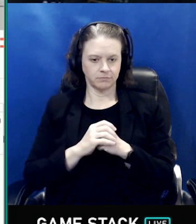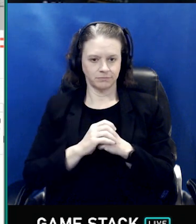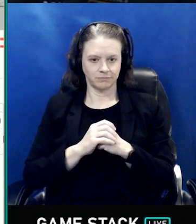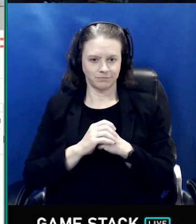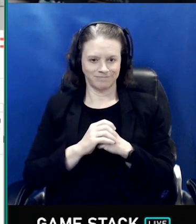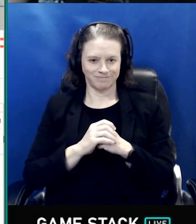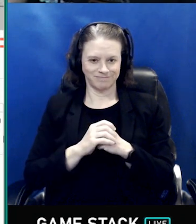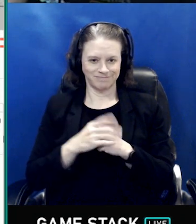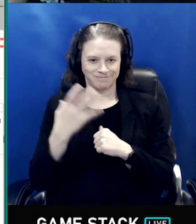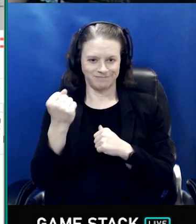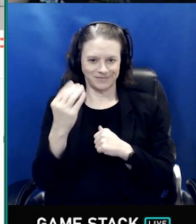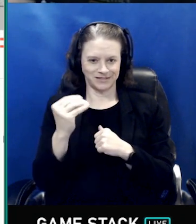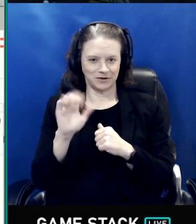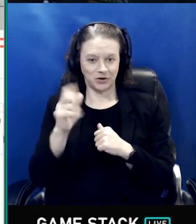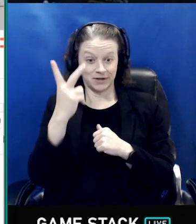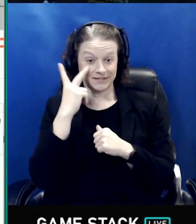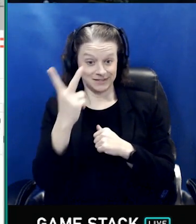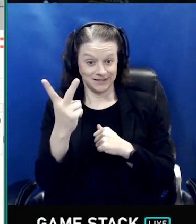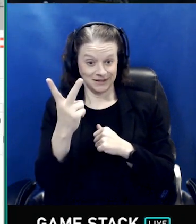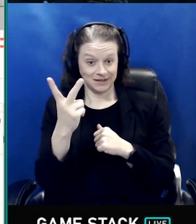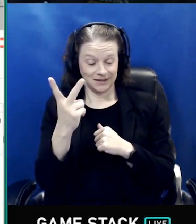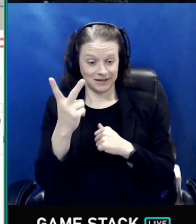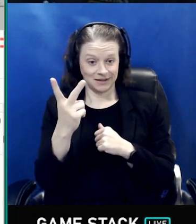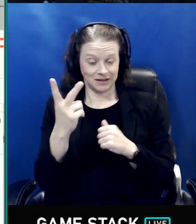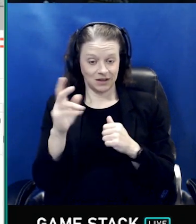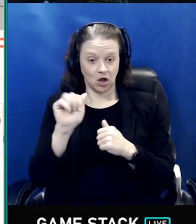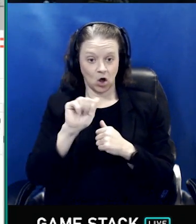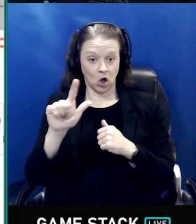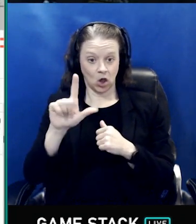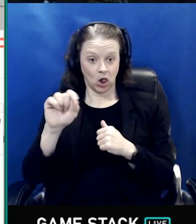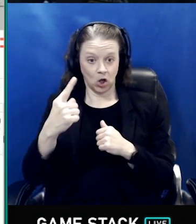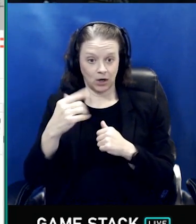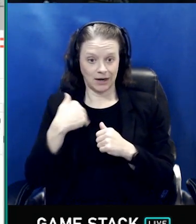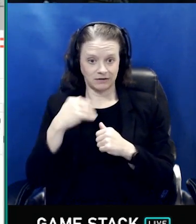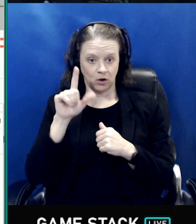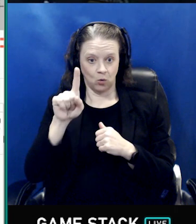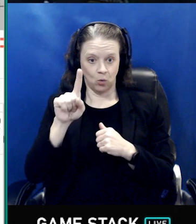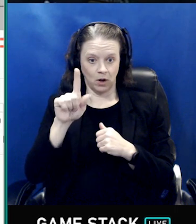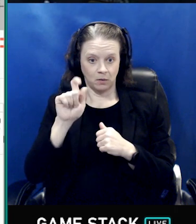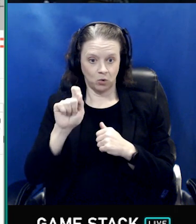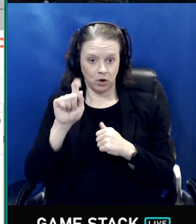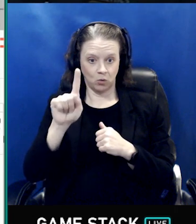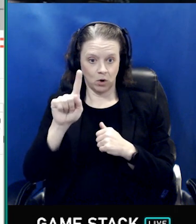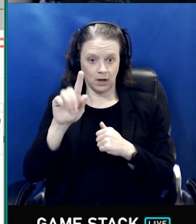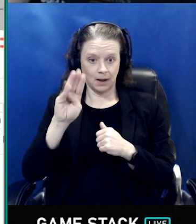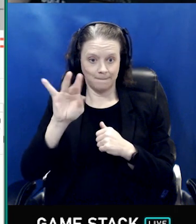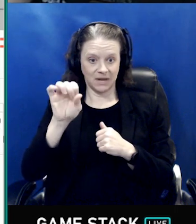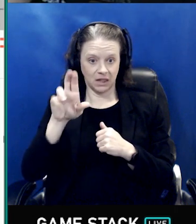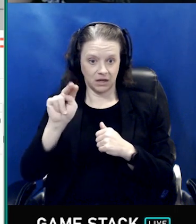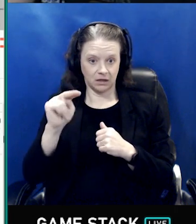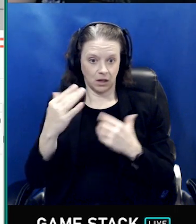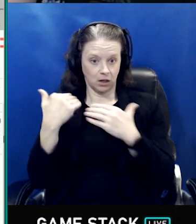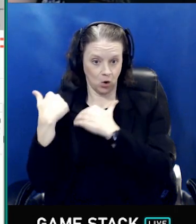So you can see that all log has 1.1 million rows, and after that, it